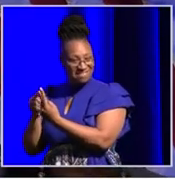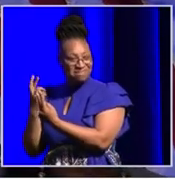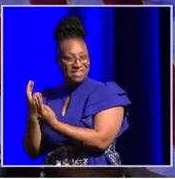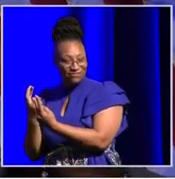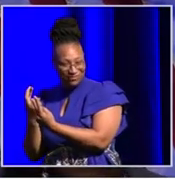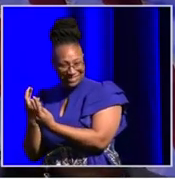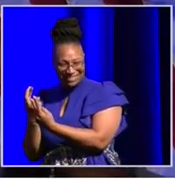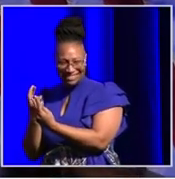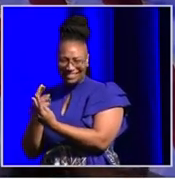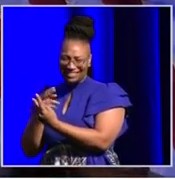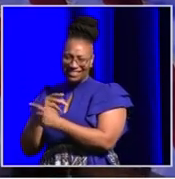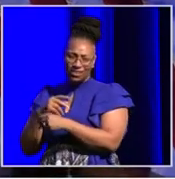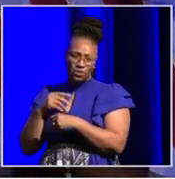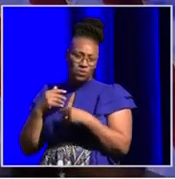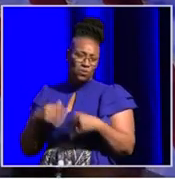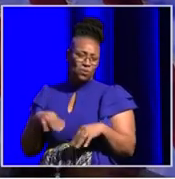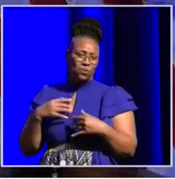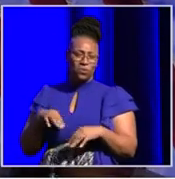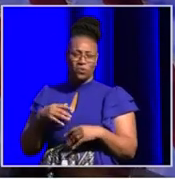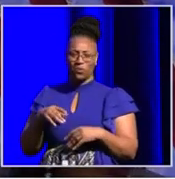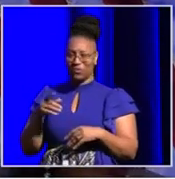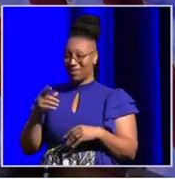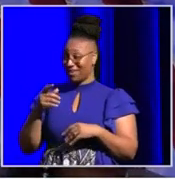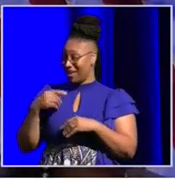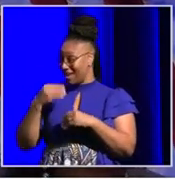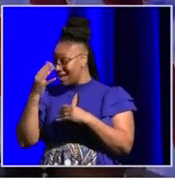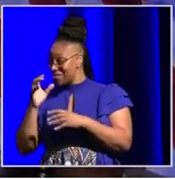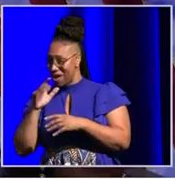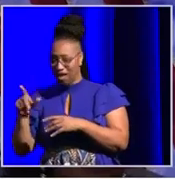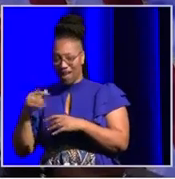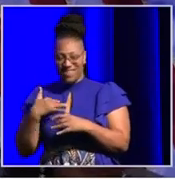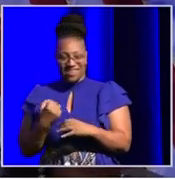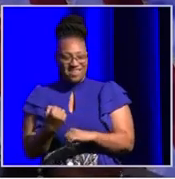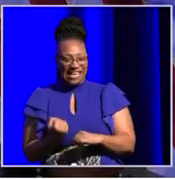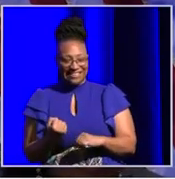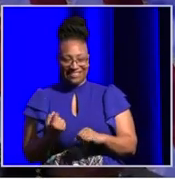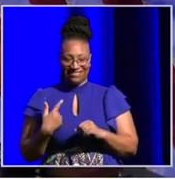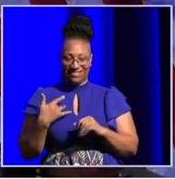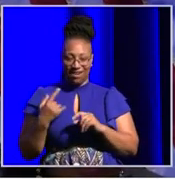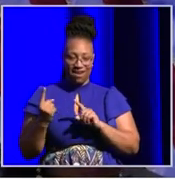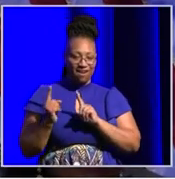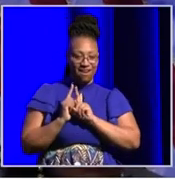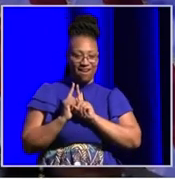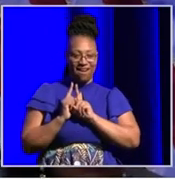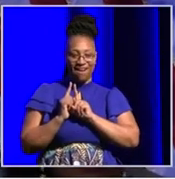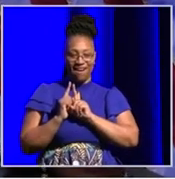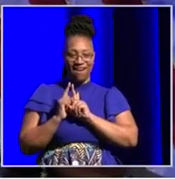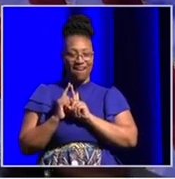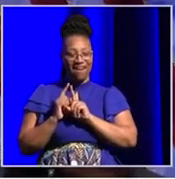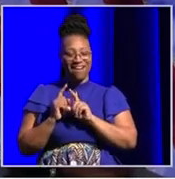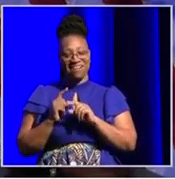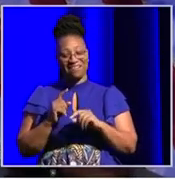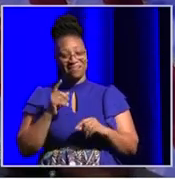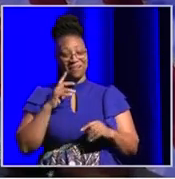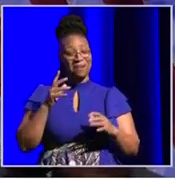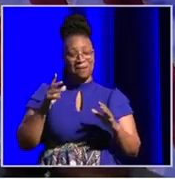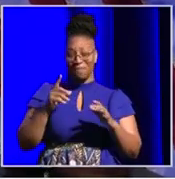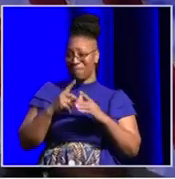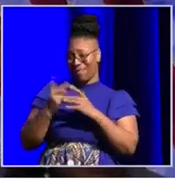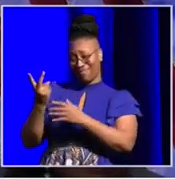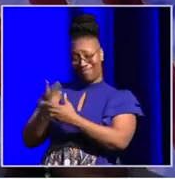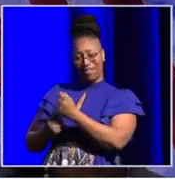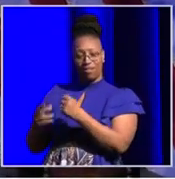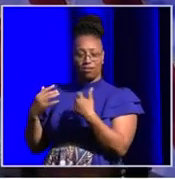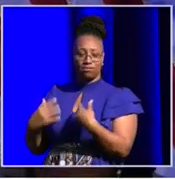ideas and the person who can tell me no to my bad ideas like no one else on this earth. And to our kids, when I was first